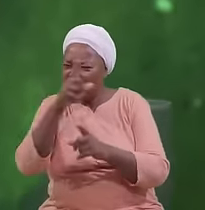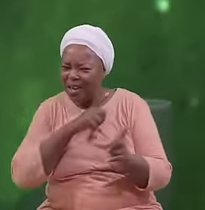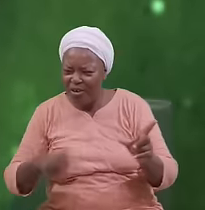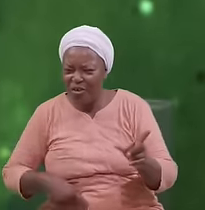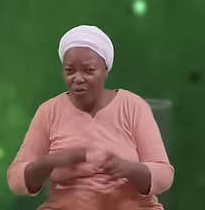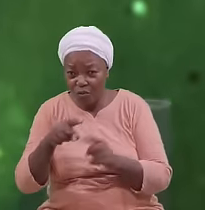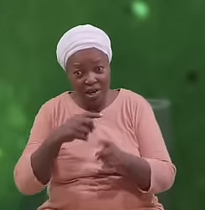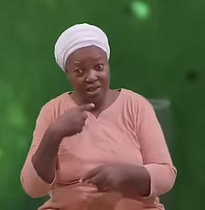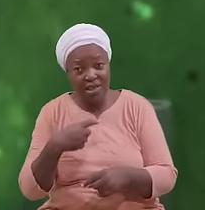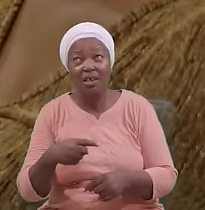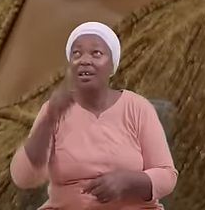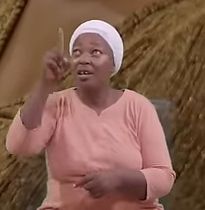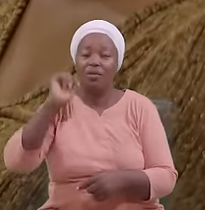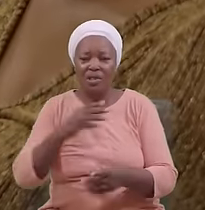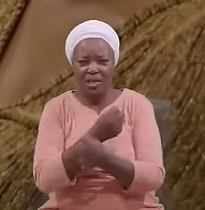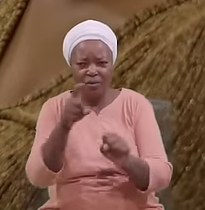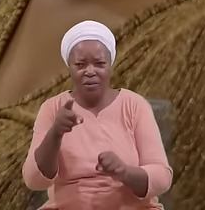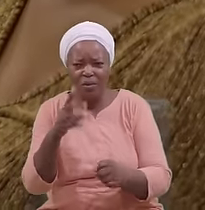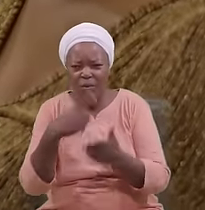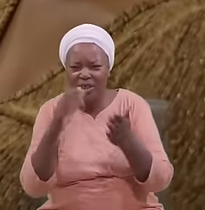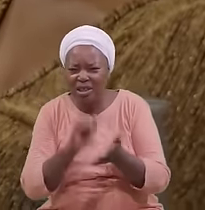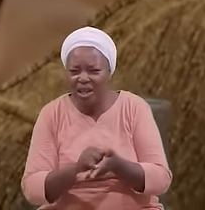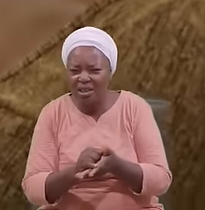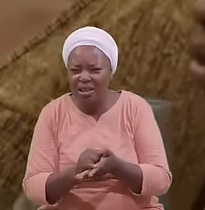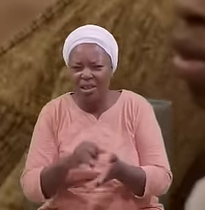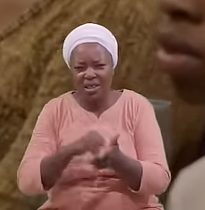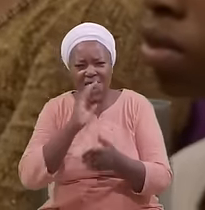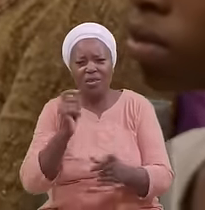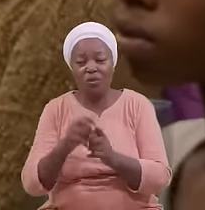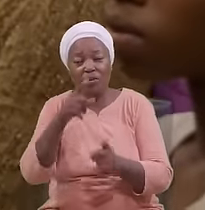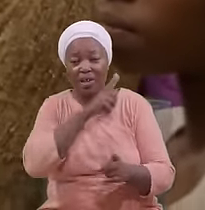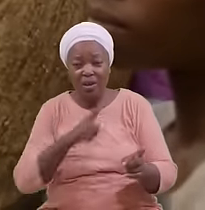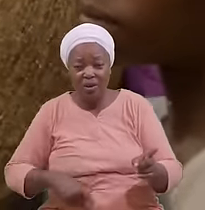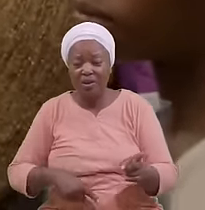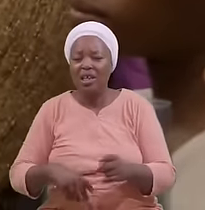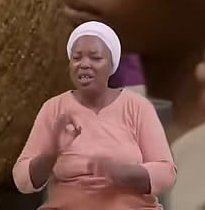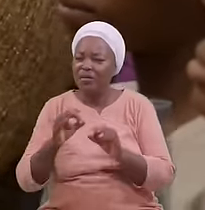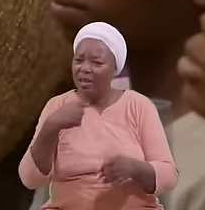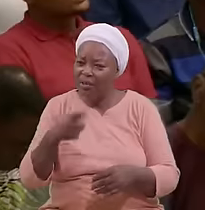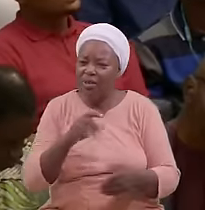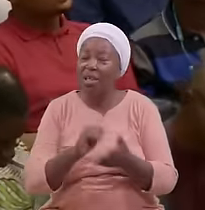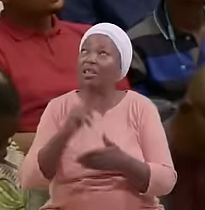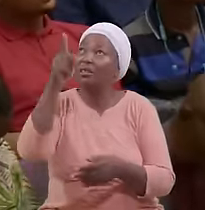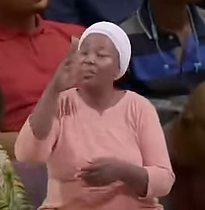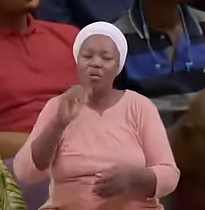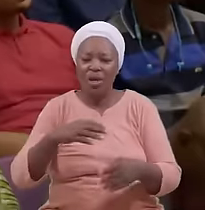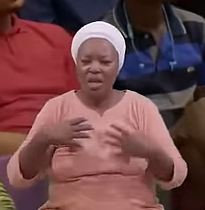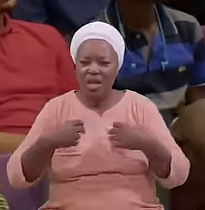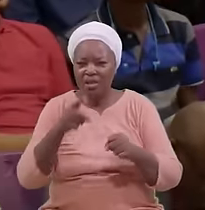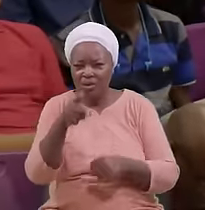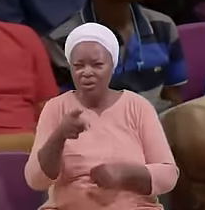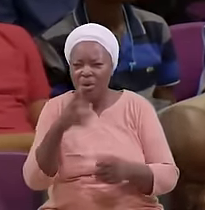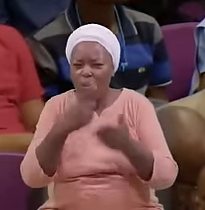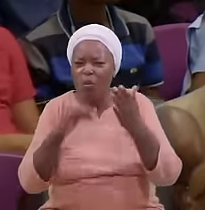save you, what's that? The word of the Lord. When I say it will heal you, what's that? When